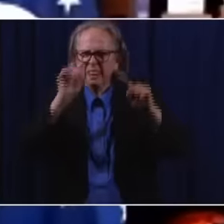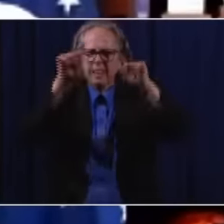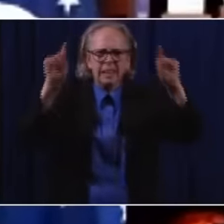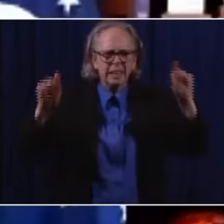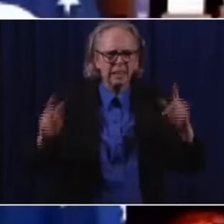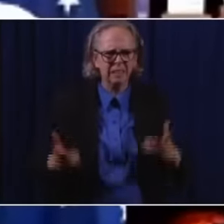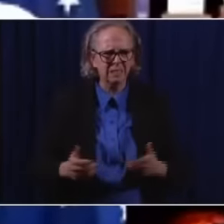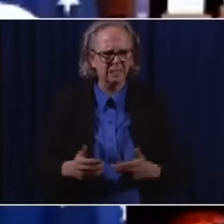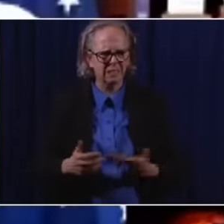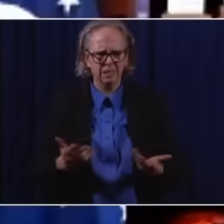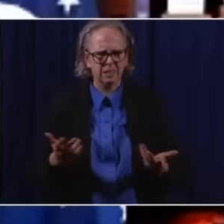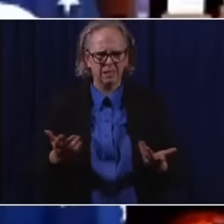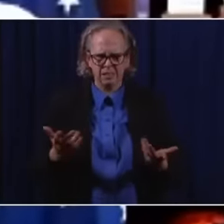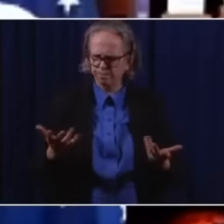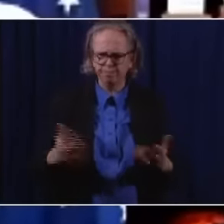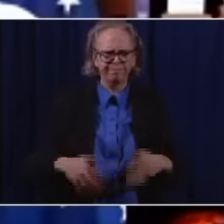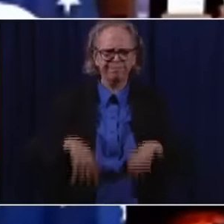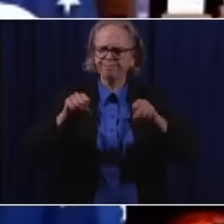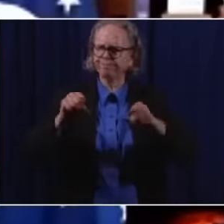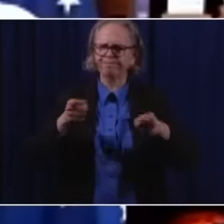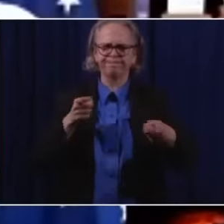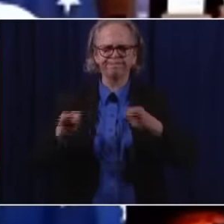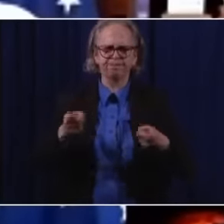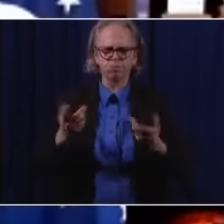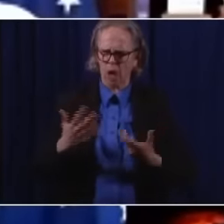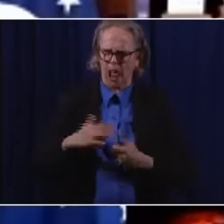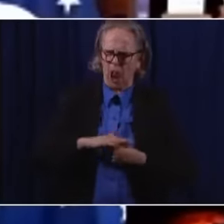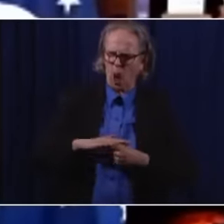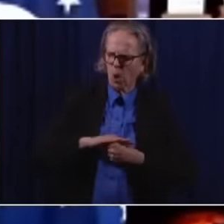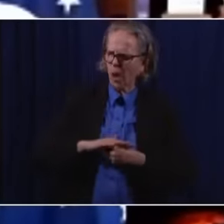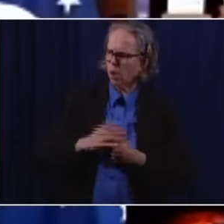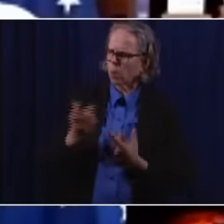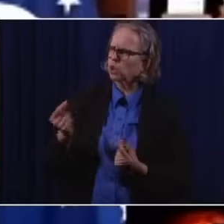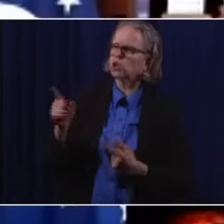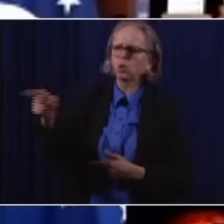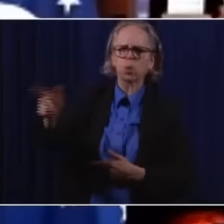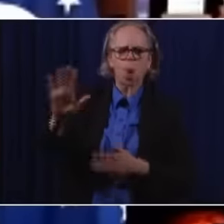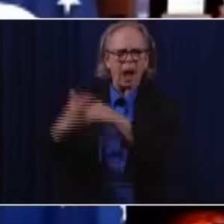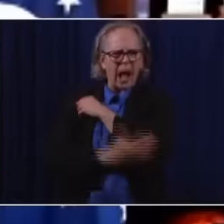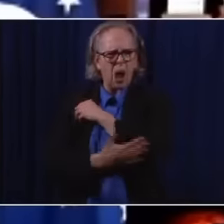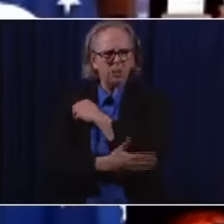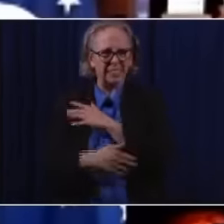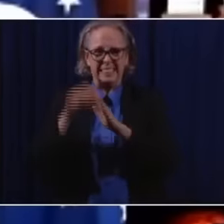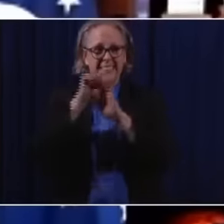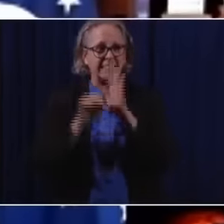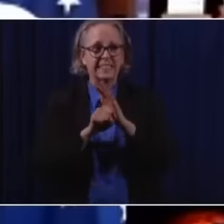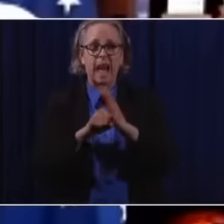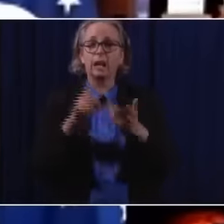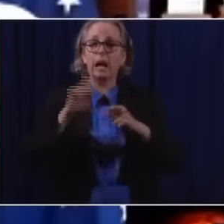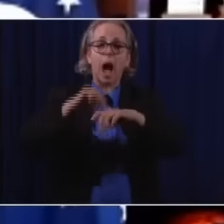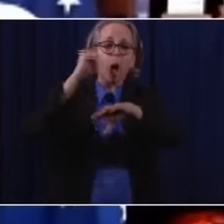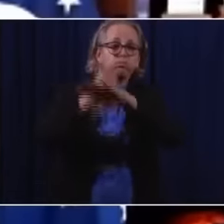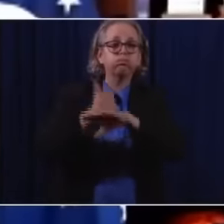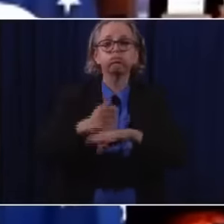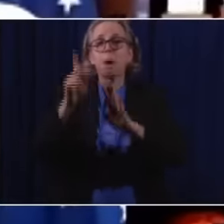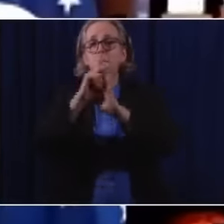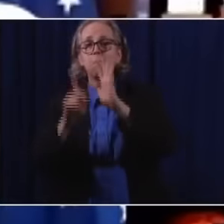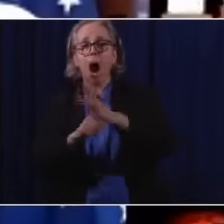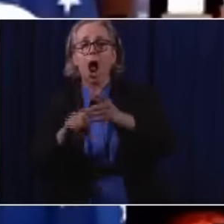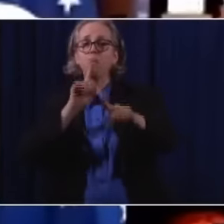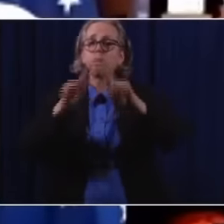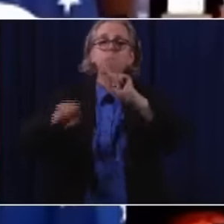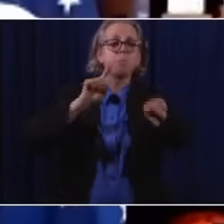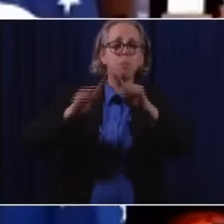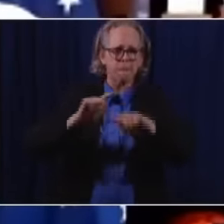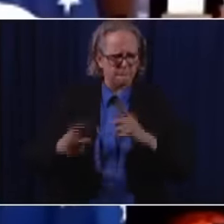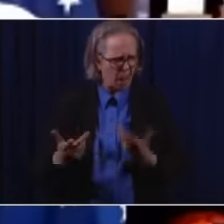level. We can make statewide policies, but we know that from our life's lessons, that the closer you get to the source of the